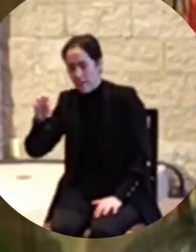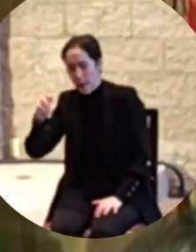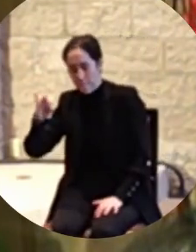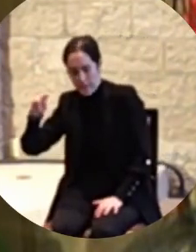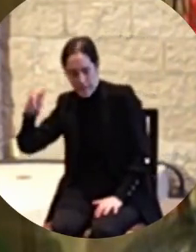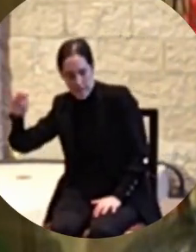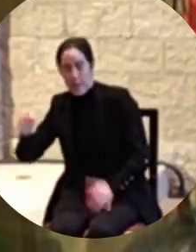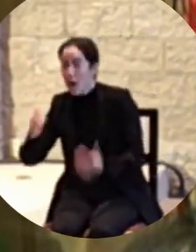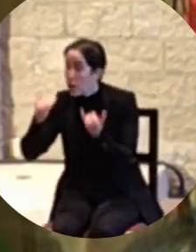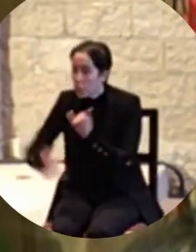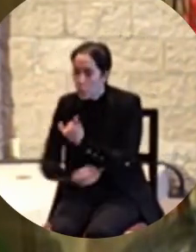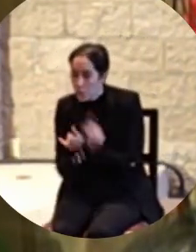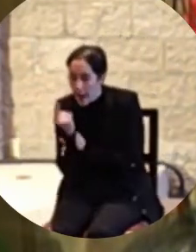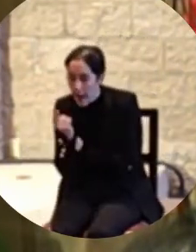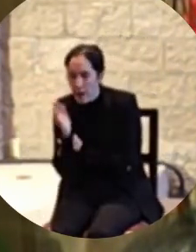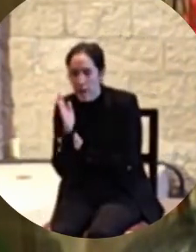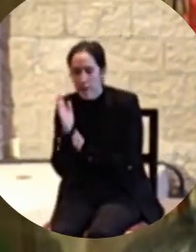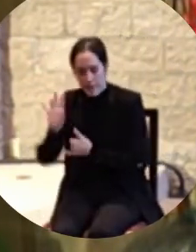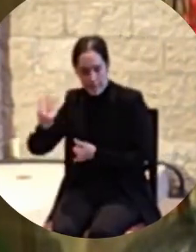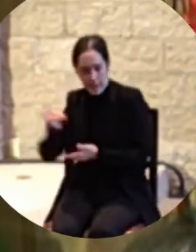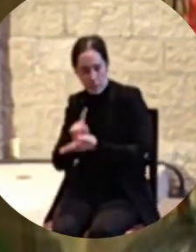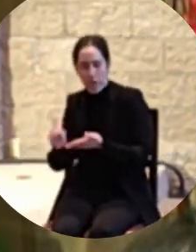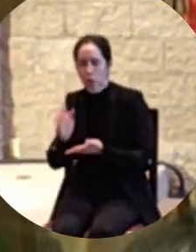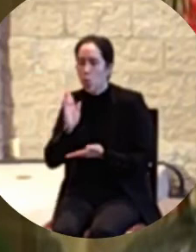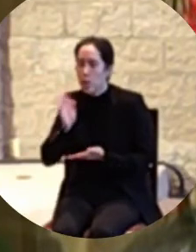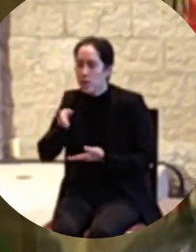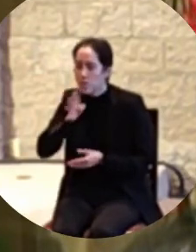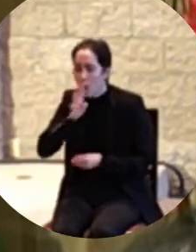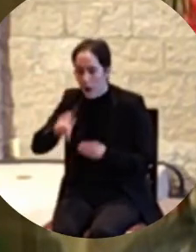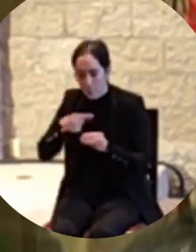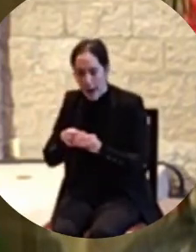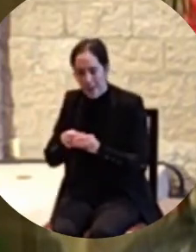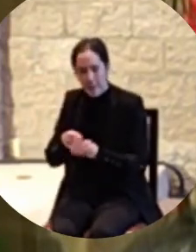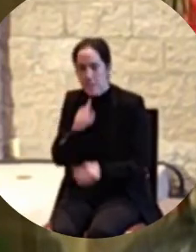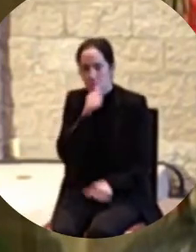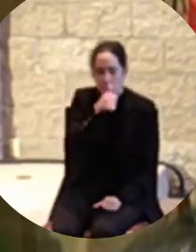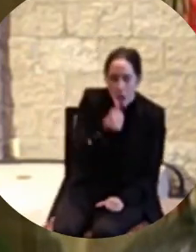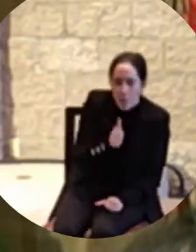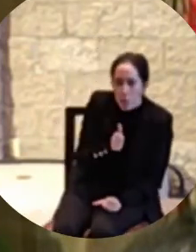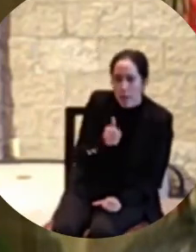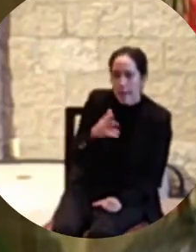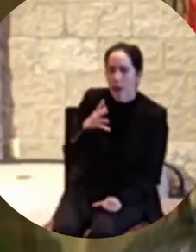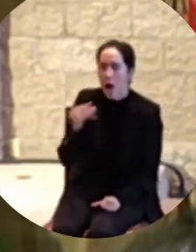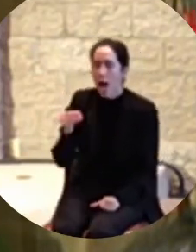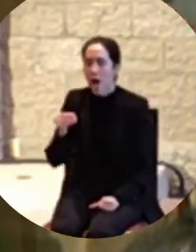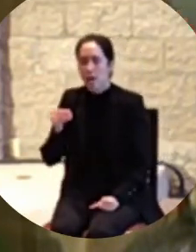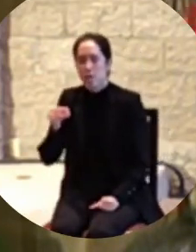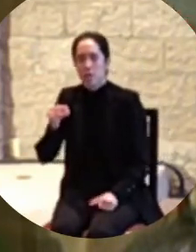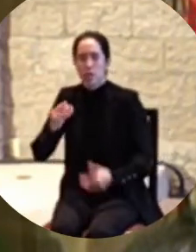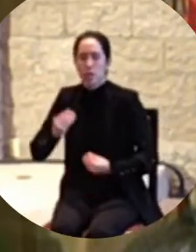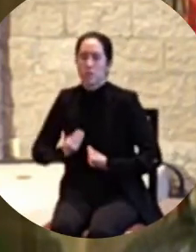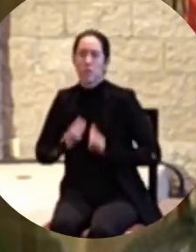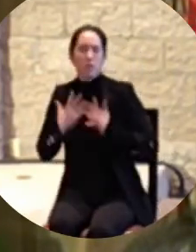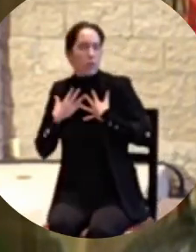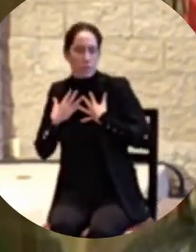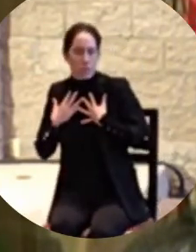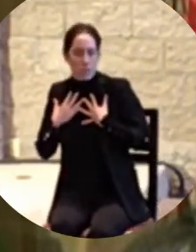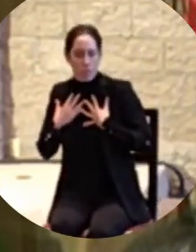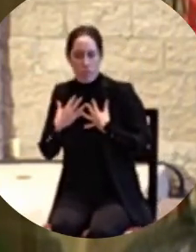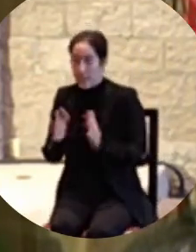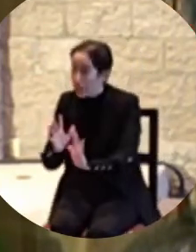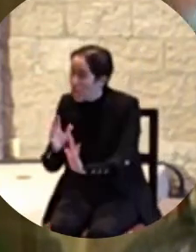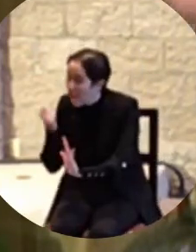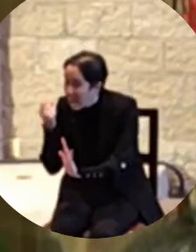Wow. We don't go around talking a lot about that in Unity. Have you noticed? We're that positive people.